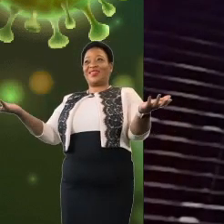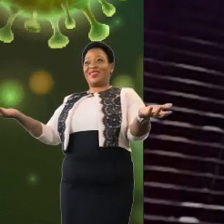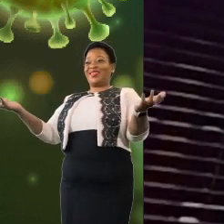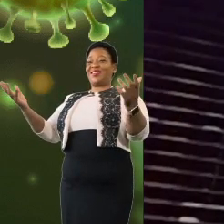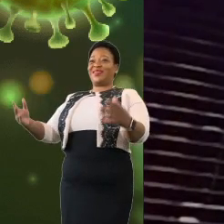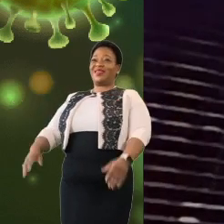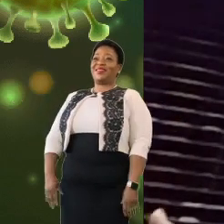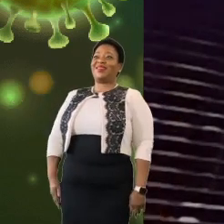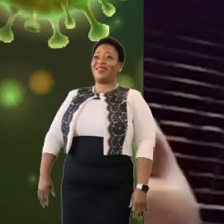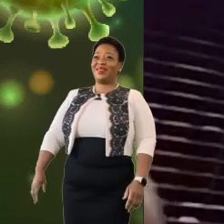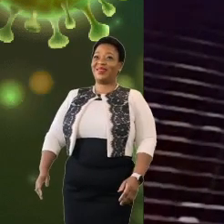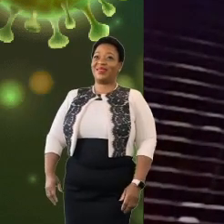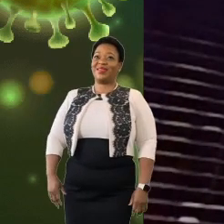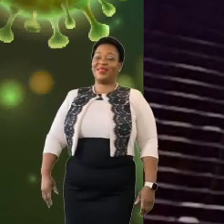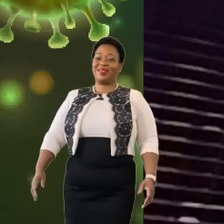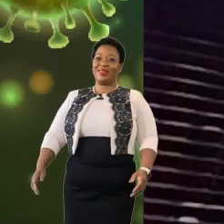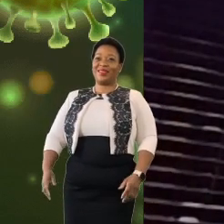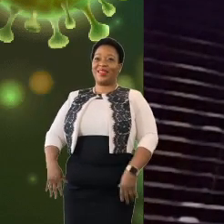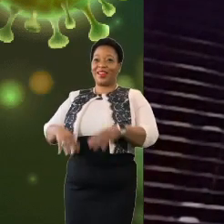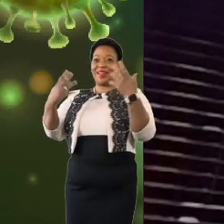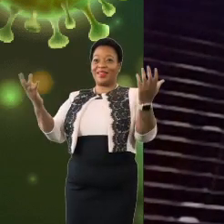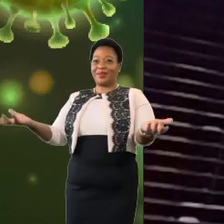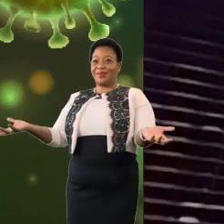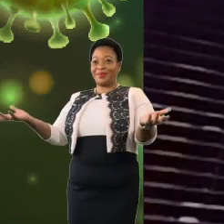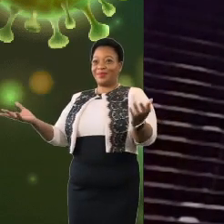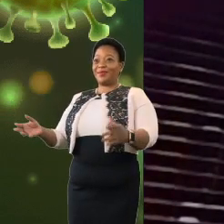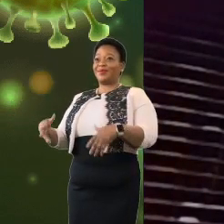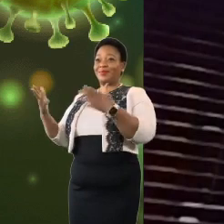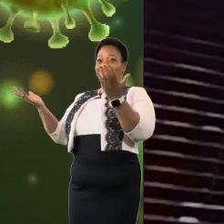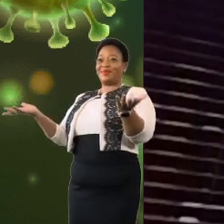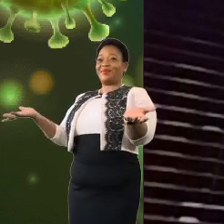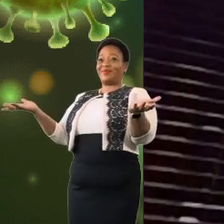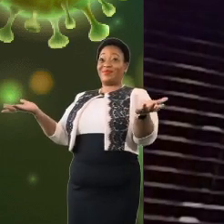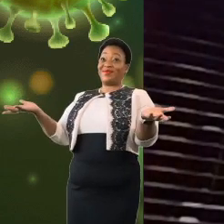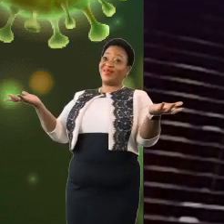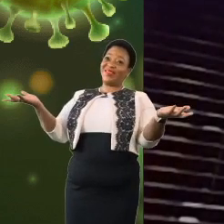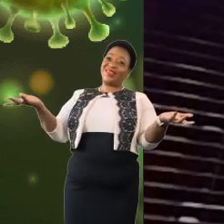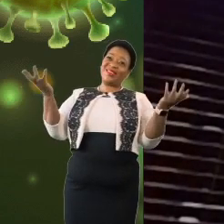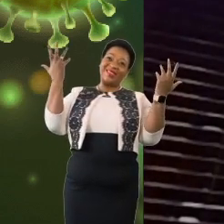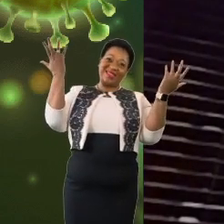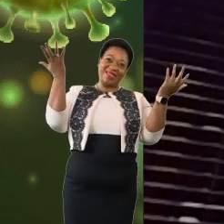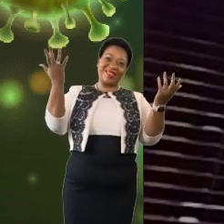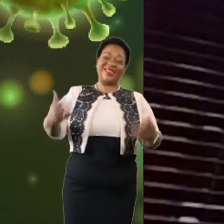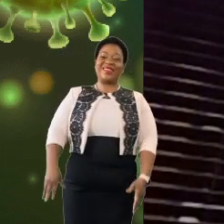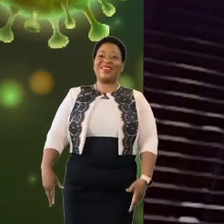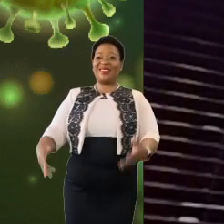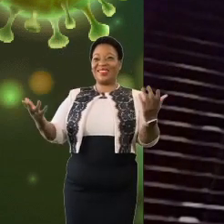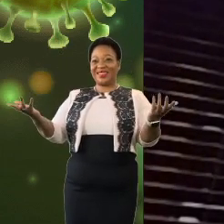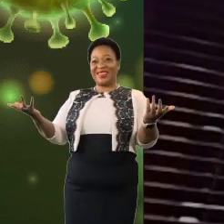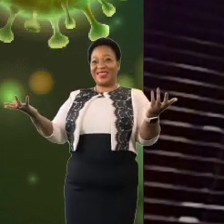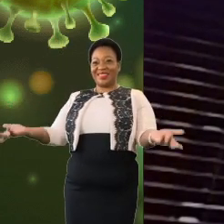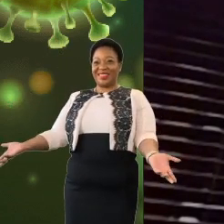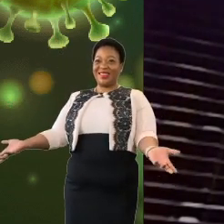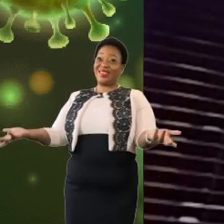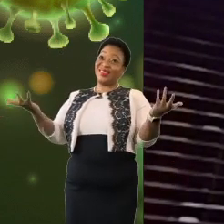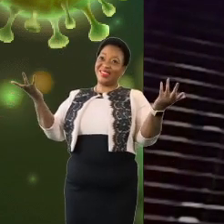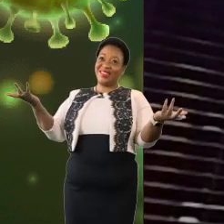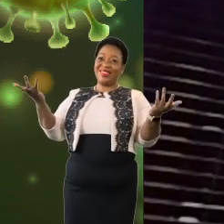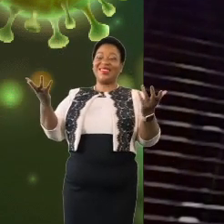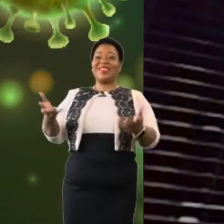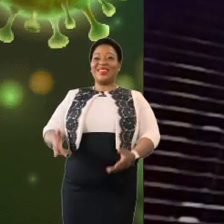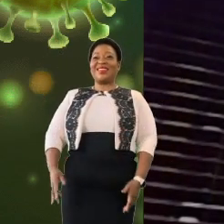left Isithebe and they've gone to the neighboring countries because of the red tape. So those are some of the issues.